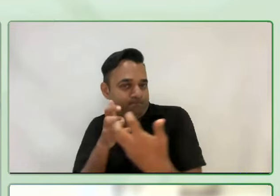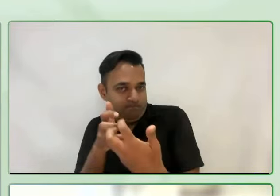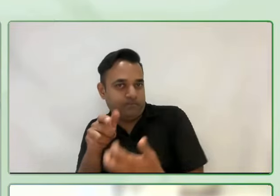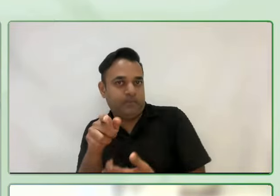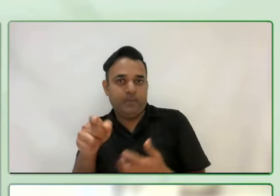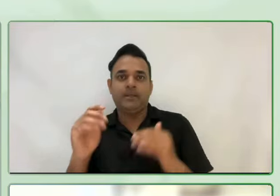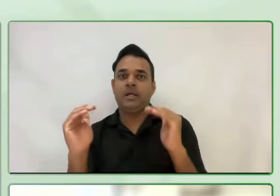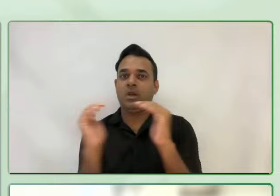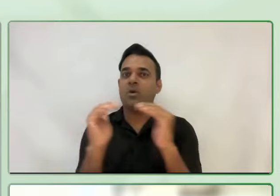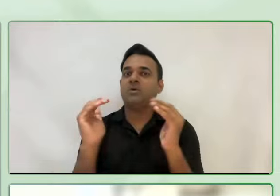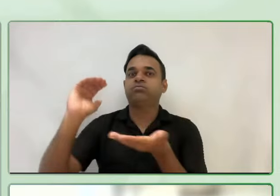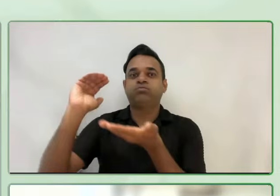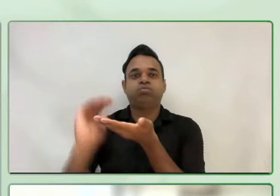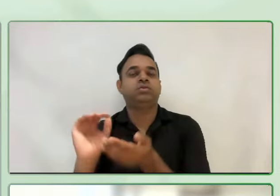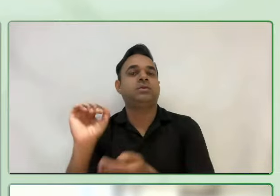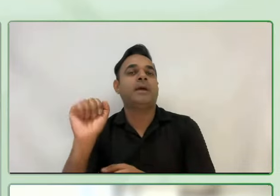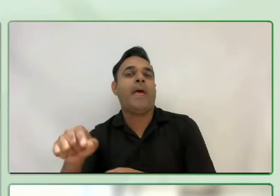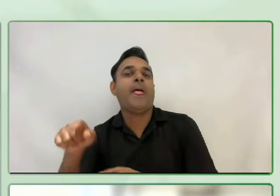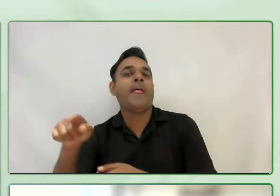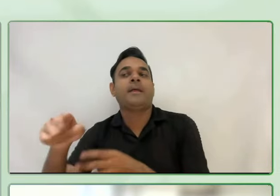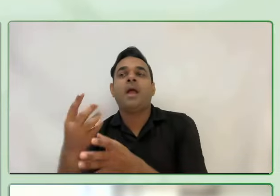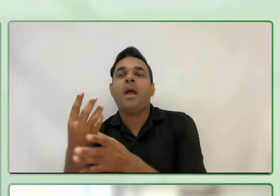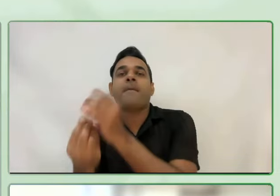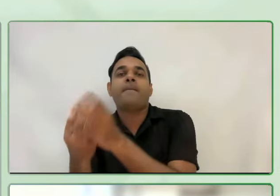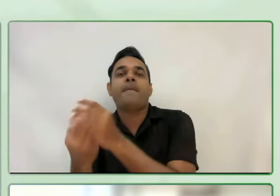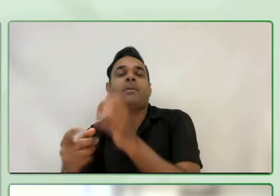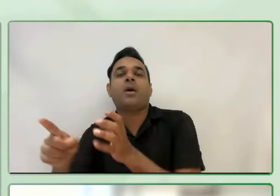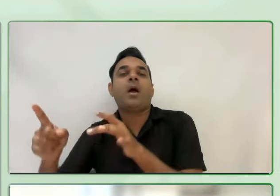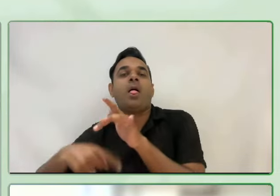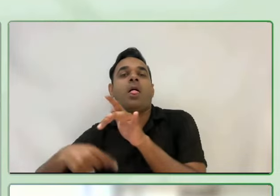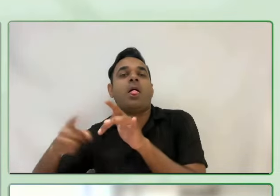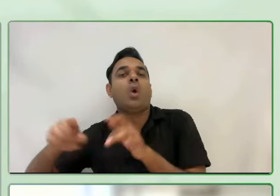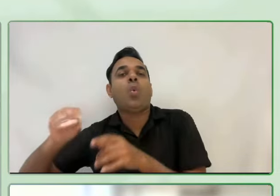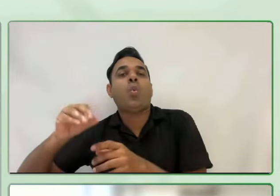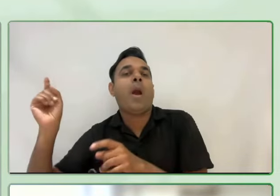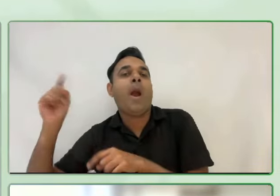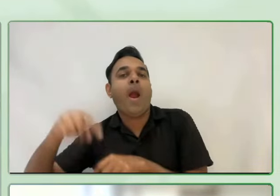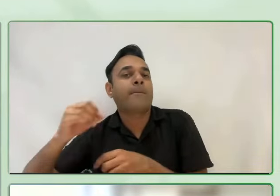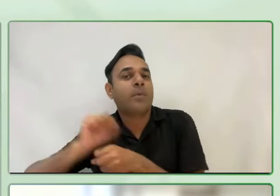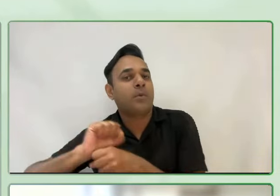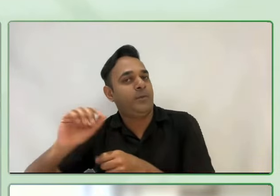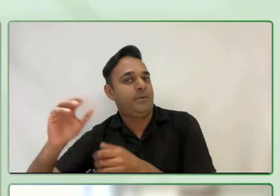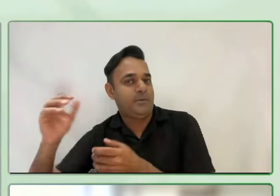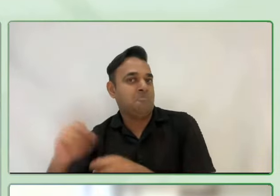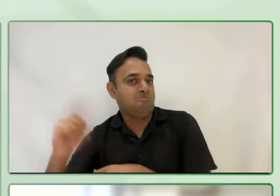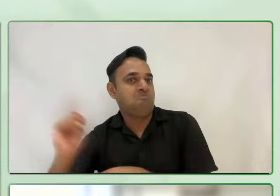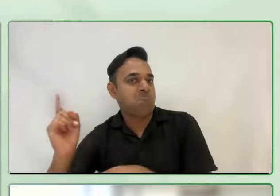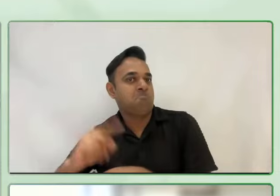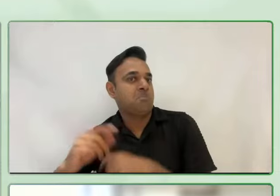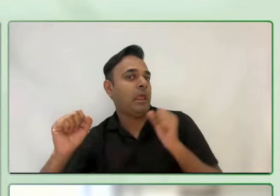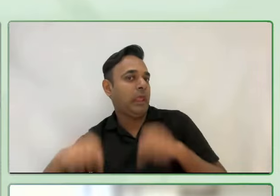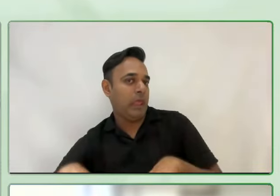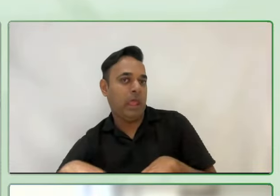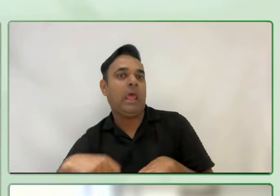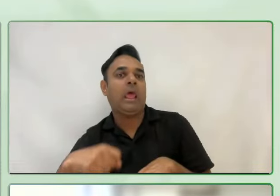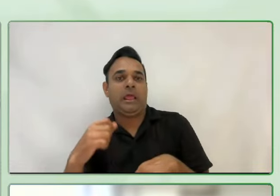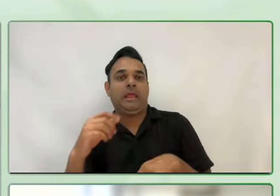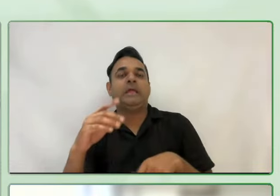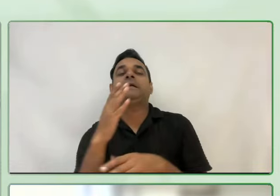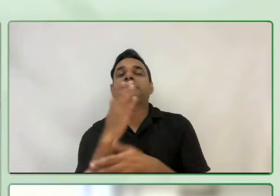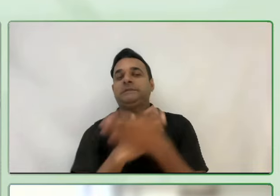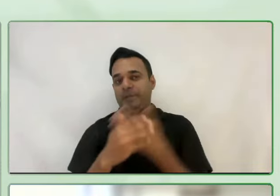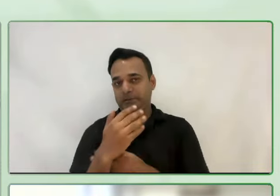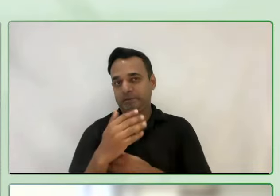not there. Because even inside large organizations, we find they're not tracking absenteeism,